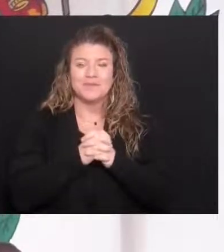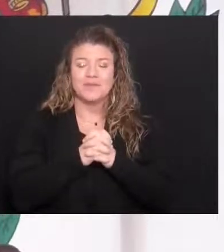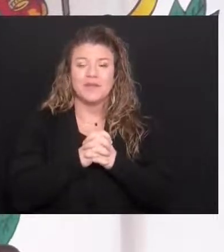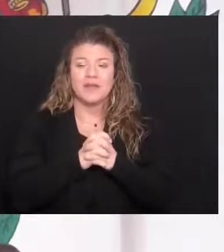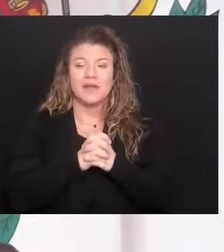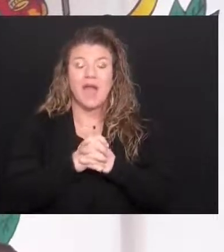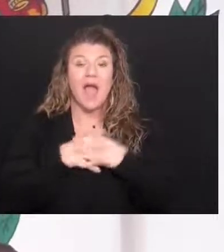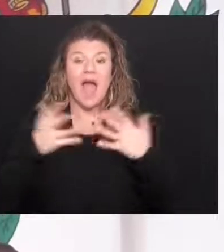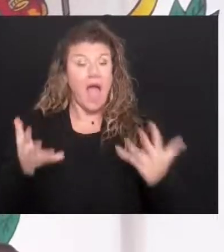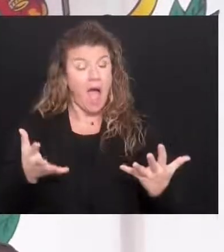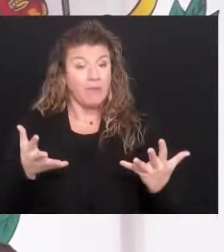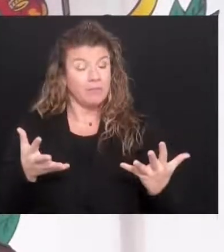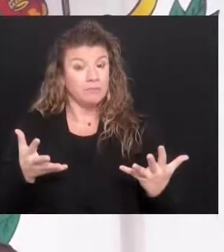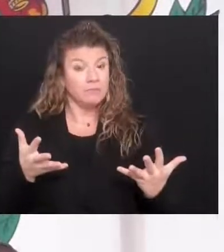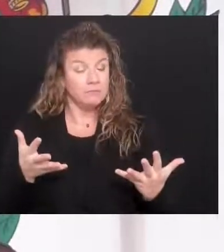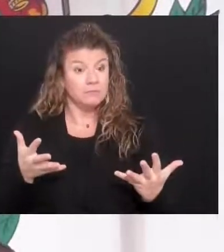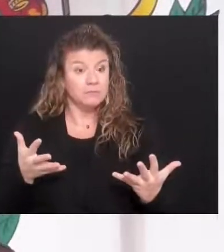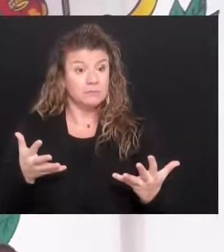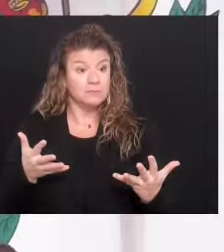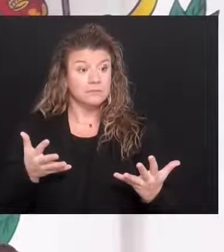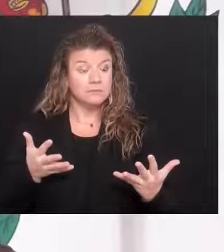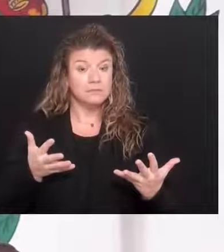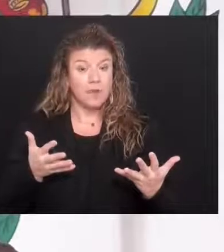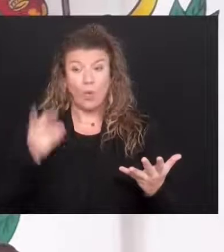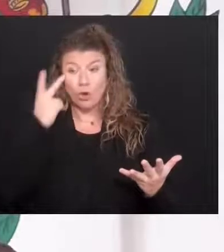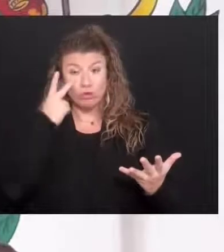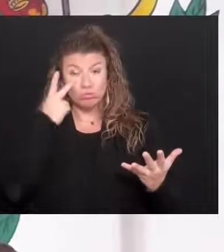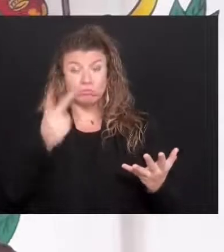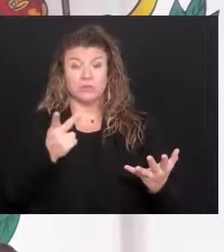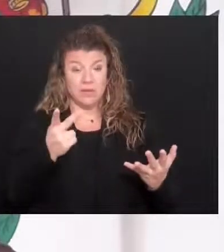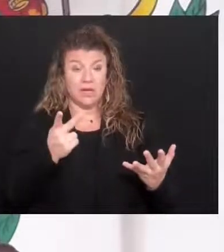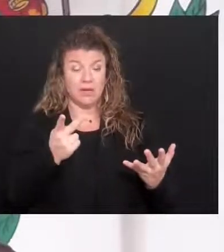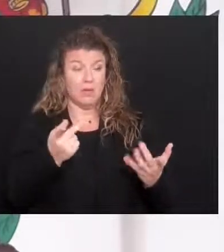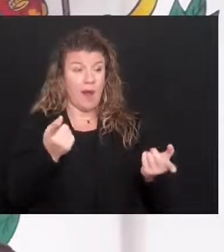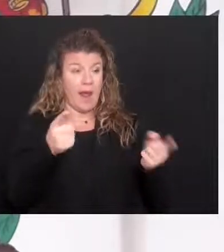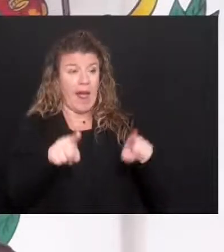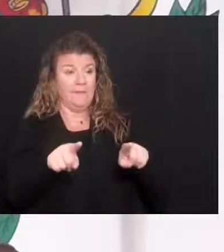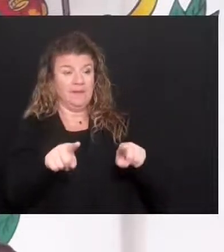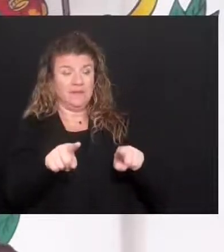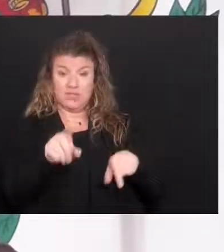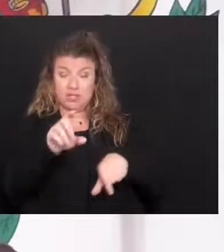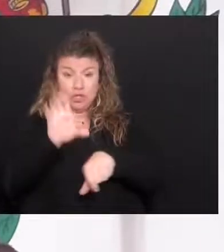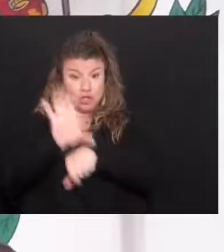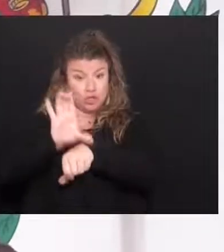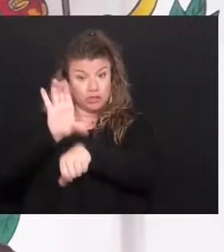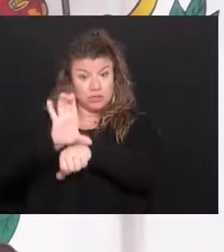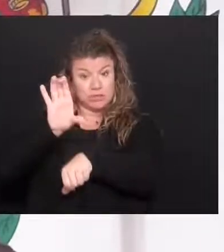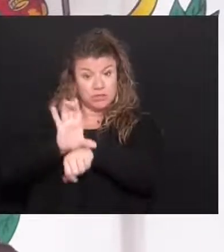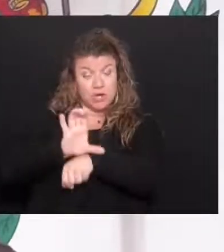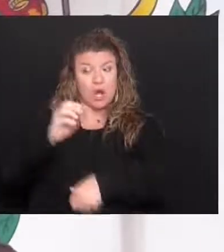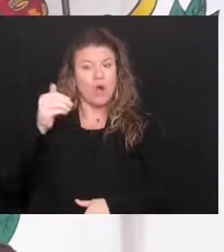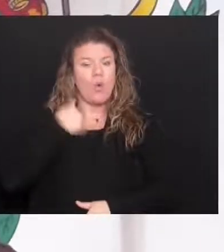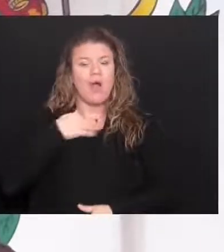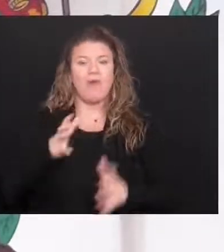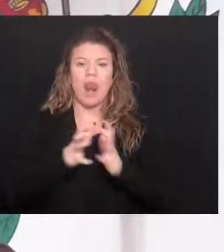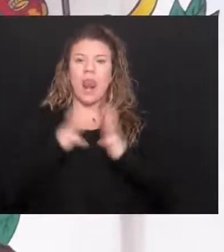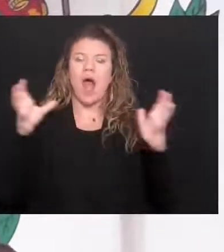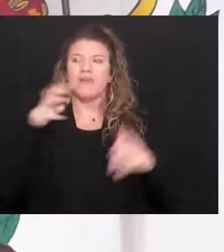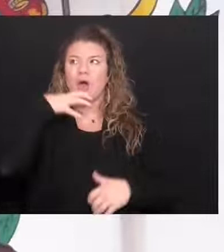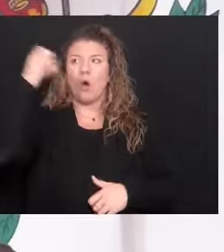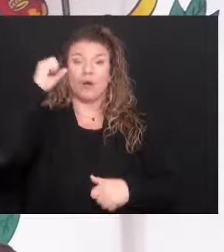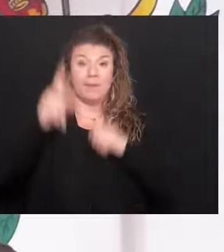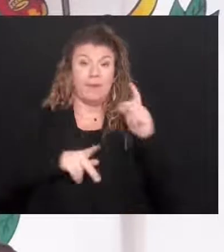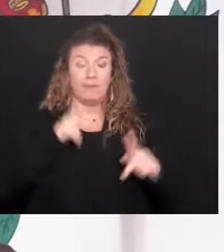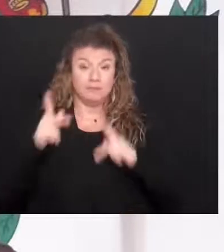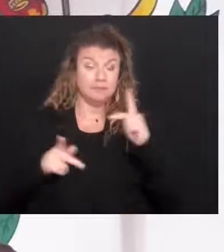just stands to reason that, in our churches we have a lot of elderly people that Dr.